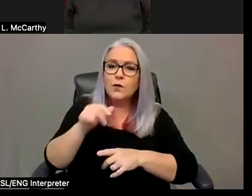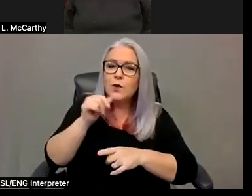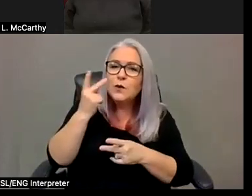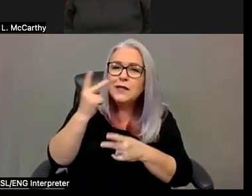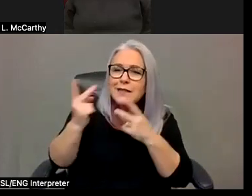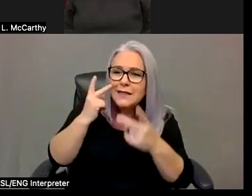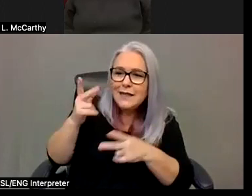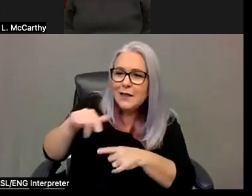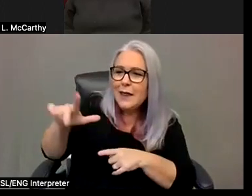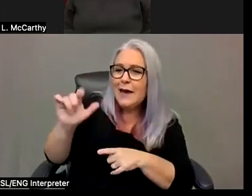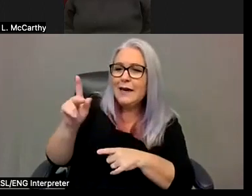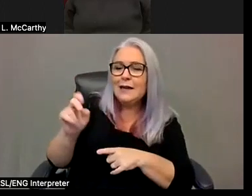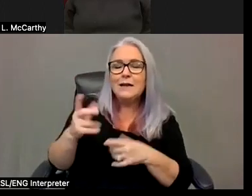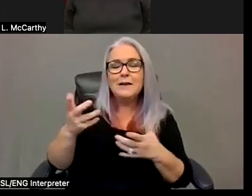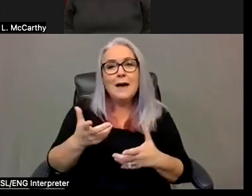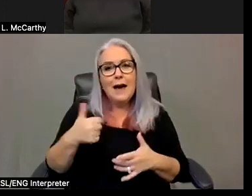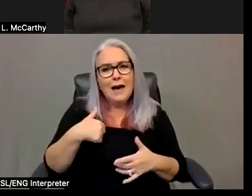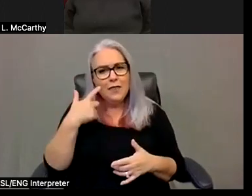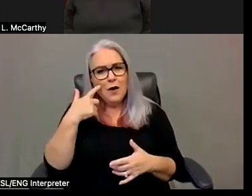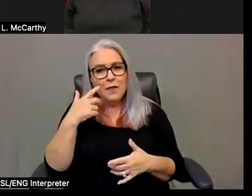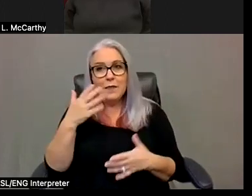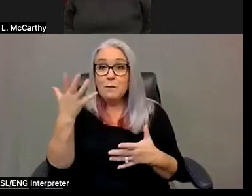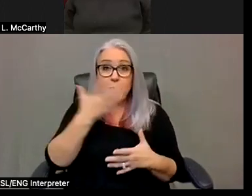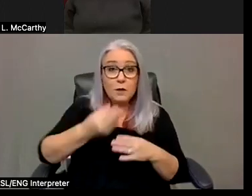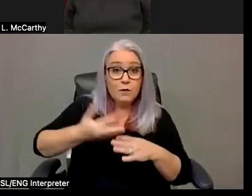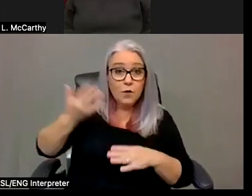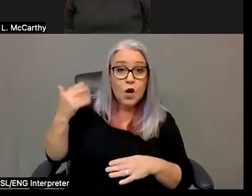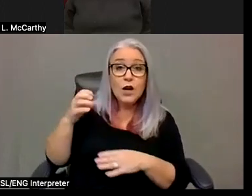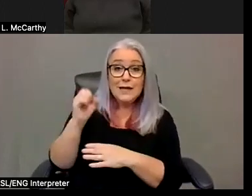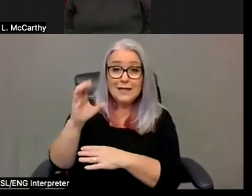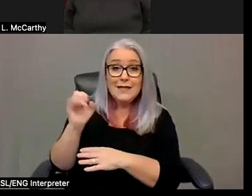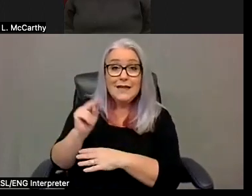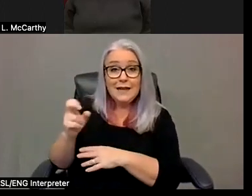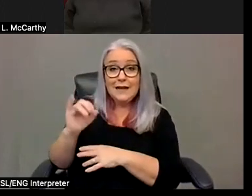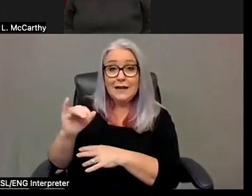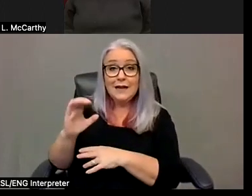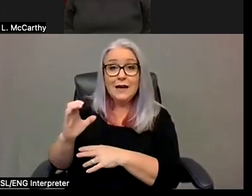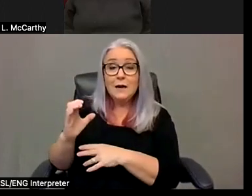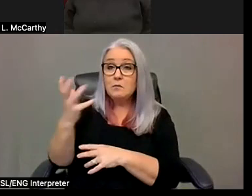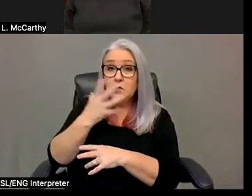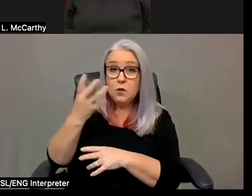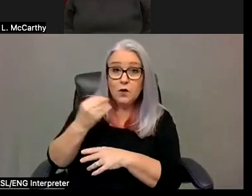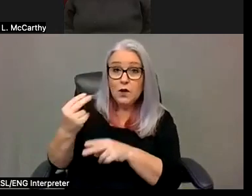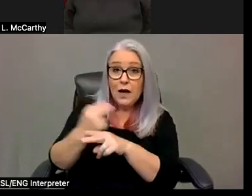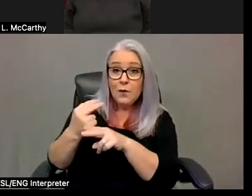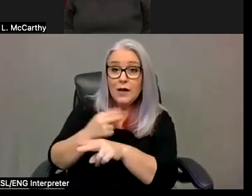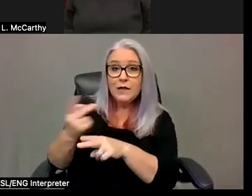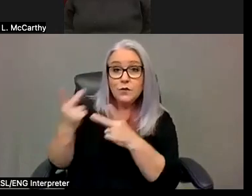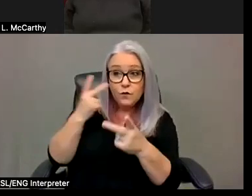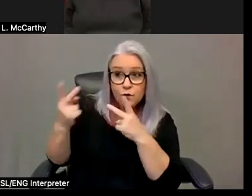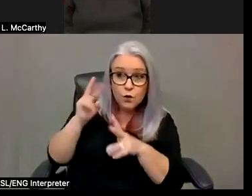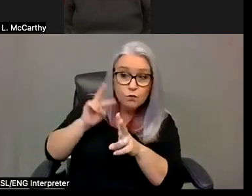view of the lake. That was a scenic highway. It was designed to have the view from the road,